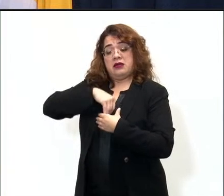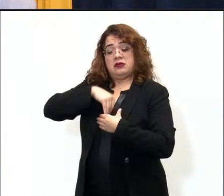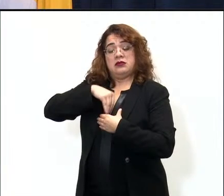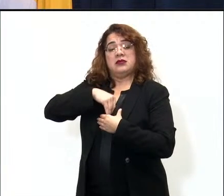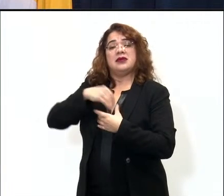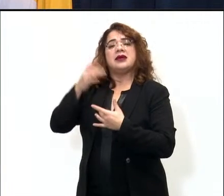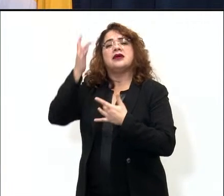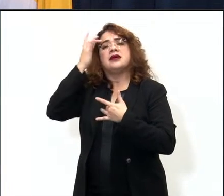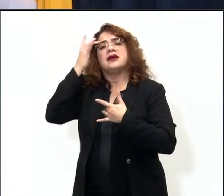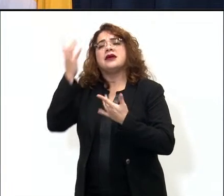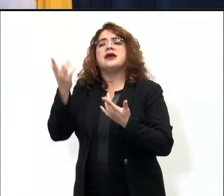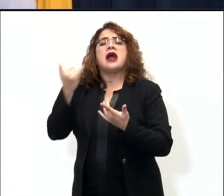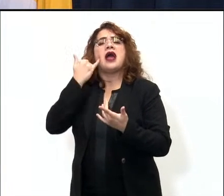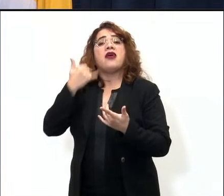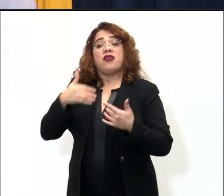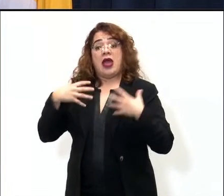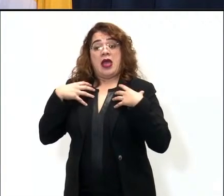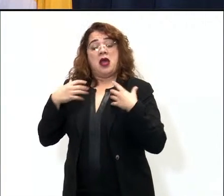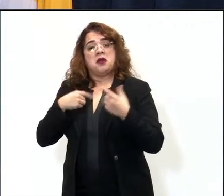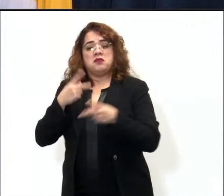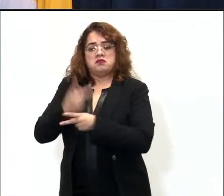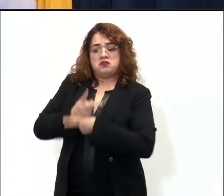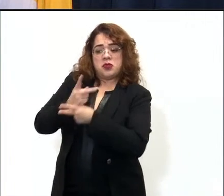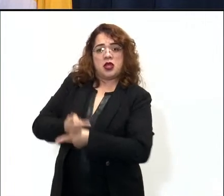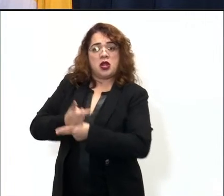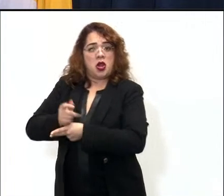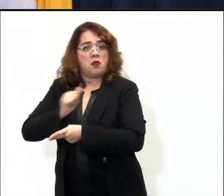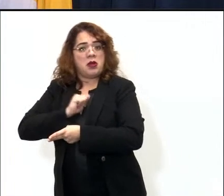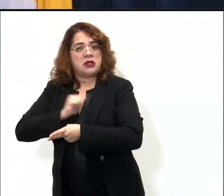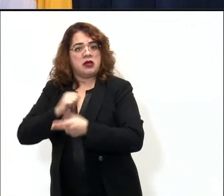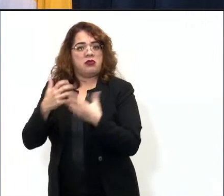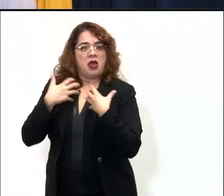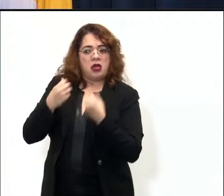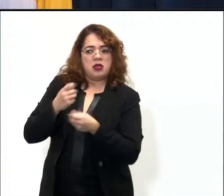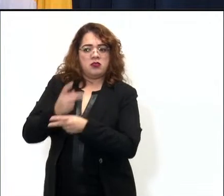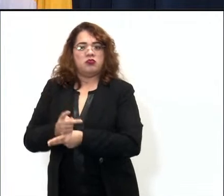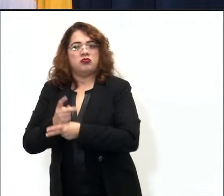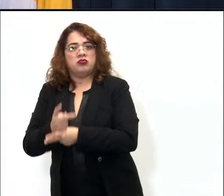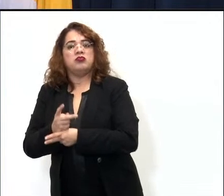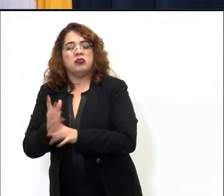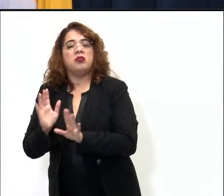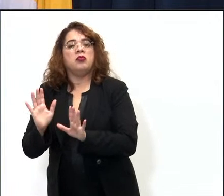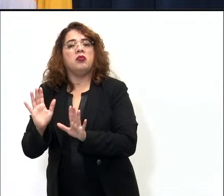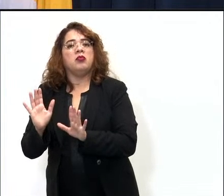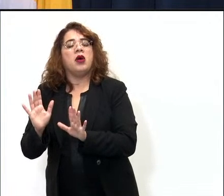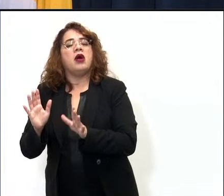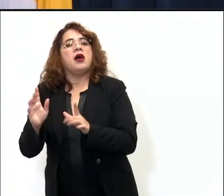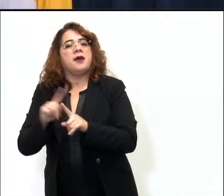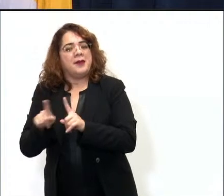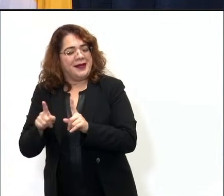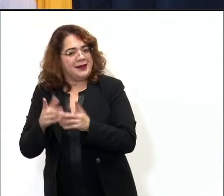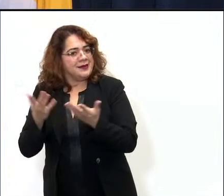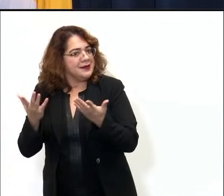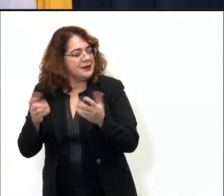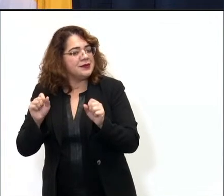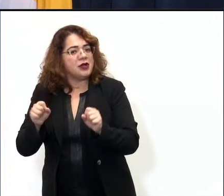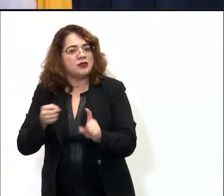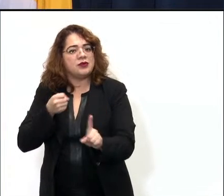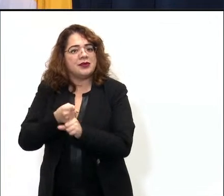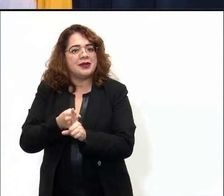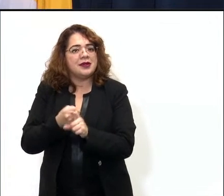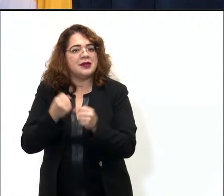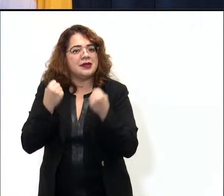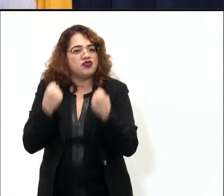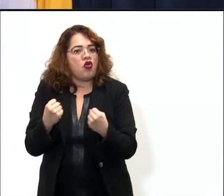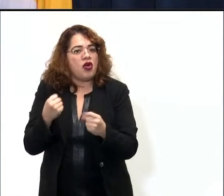that people, someone's leading a good life, and it just, and it has a strong impact on them. So given all that's going